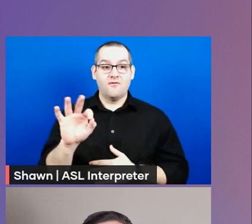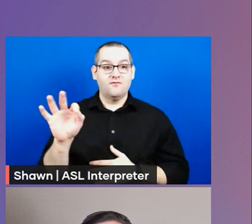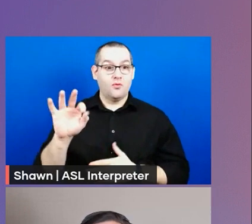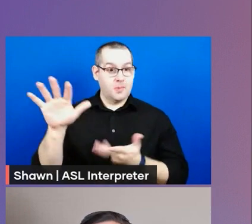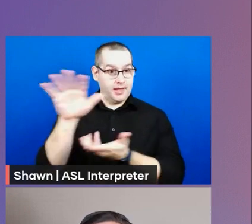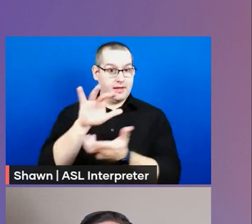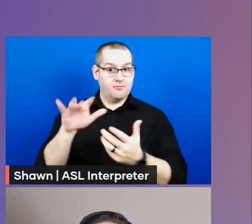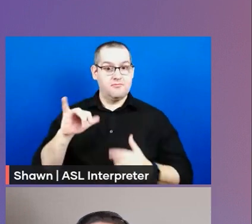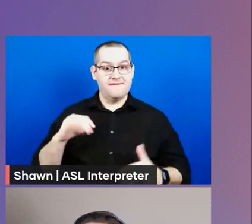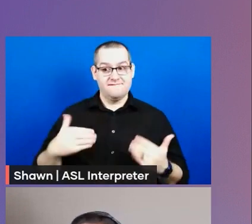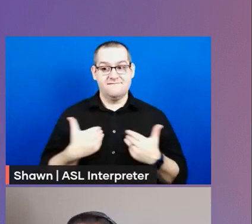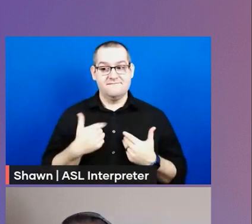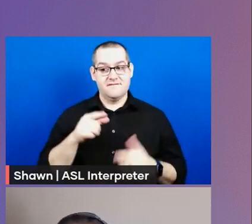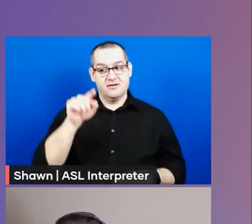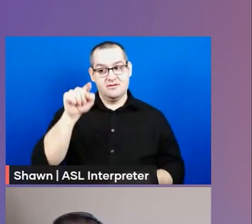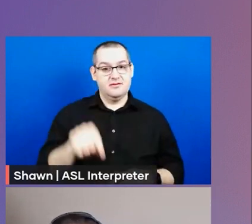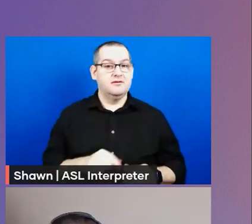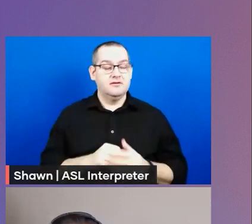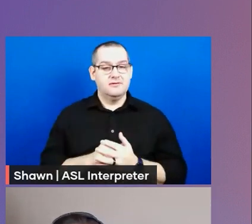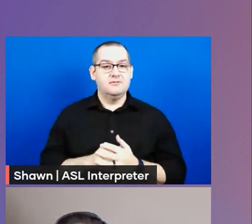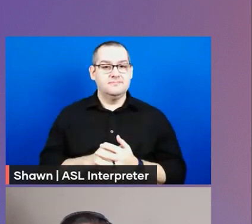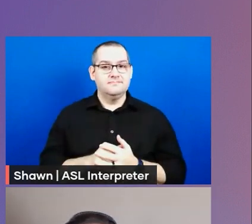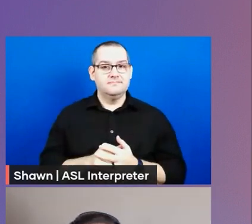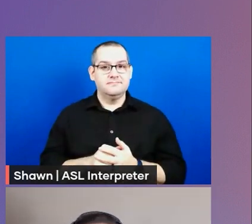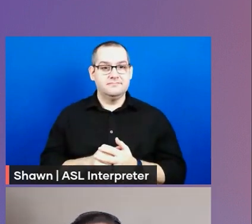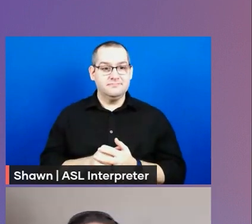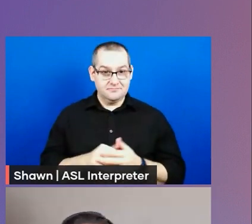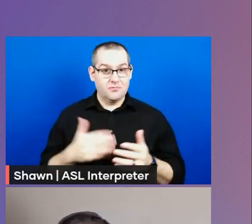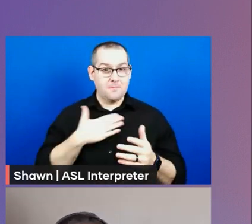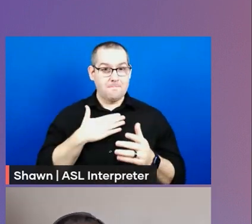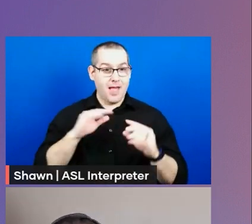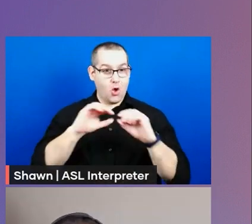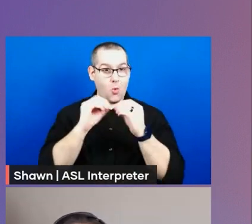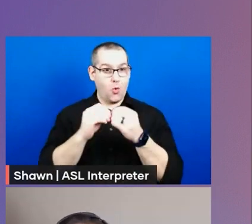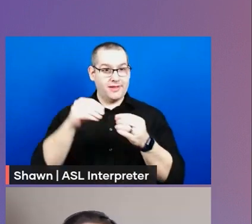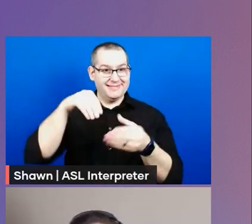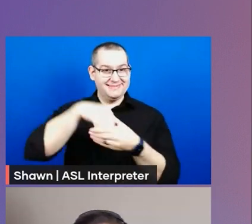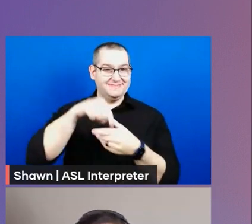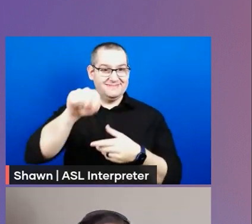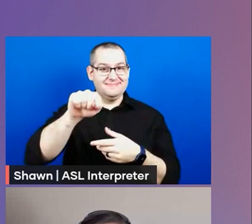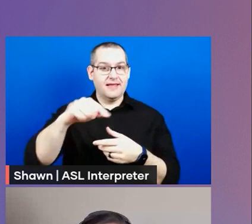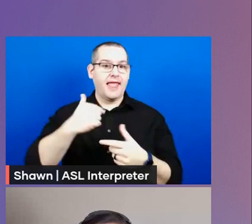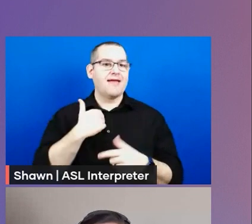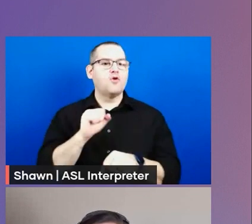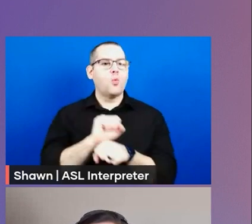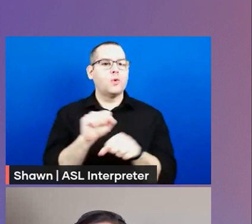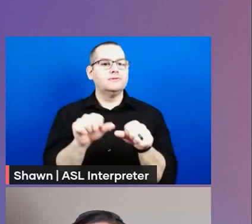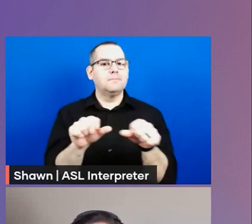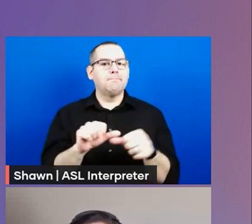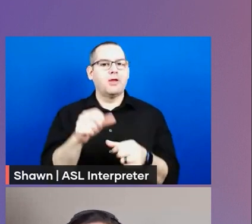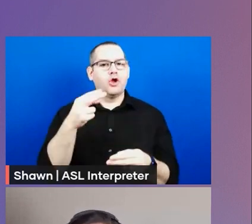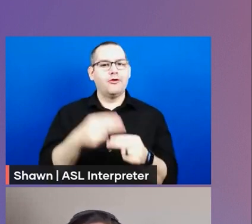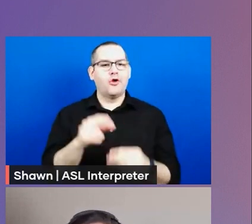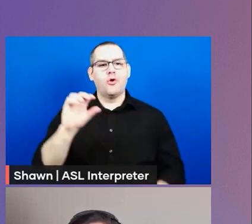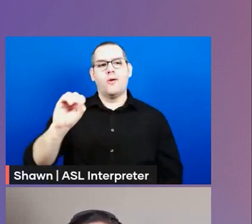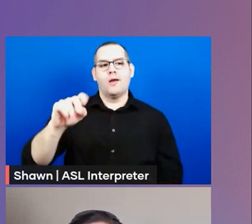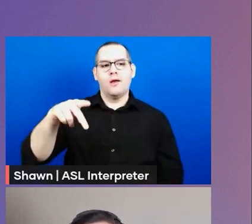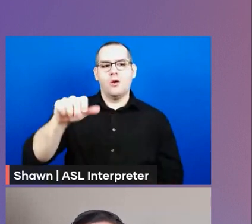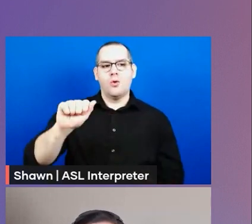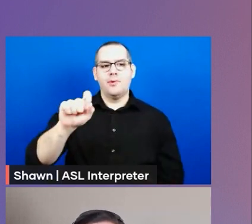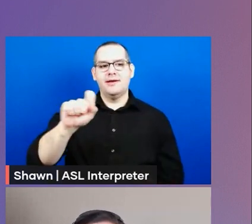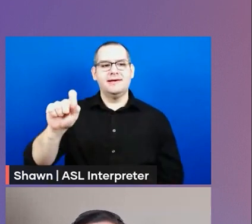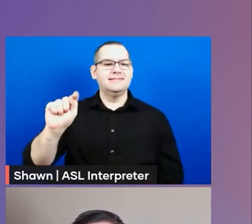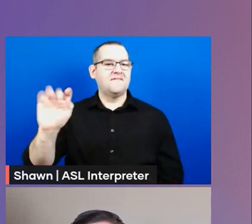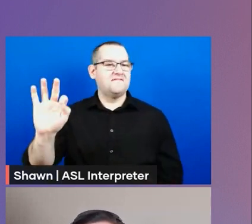have my organization here. Inside of this organization, I have a workspace called OpenTF. Inside of